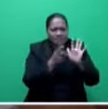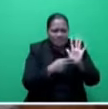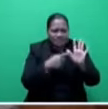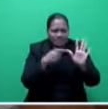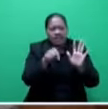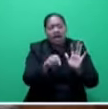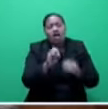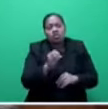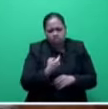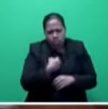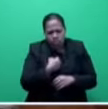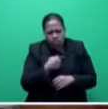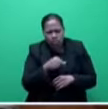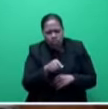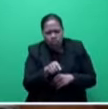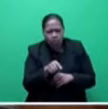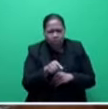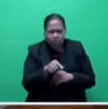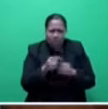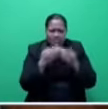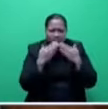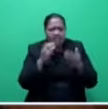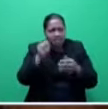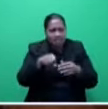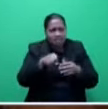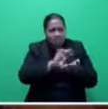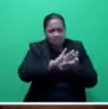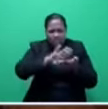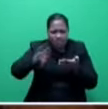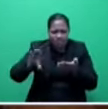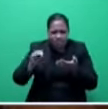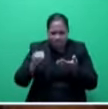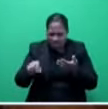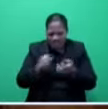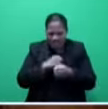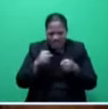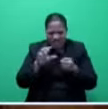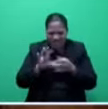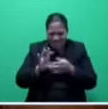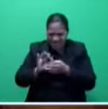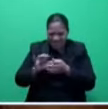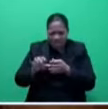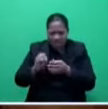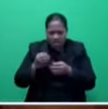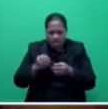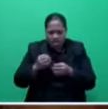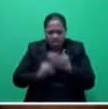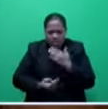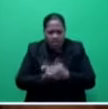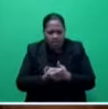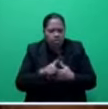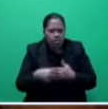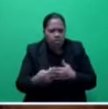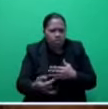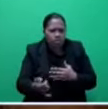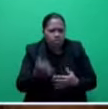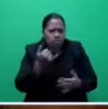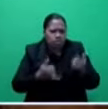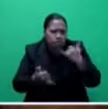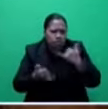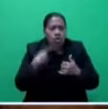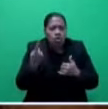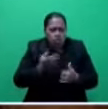through UNICEF. Even though we have removed that cartoon from our trial version, we continue to receive calls from parents who actually are